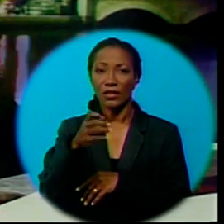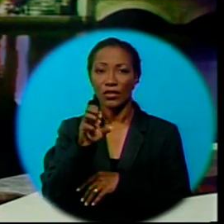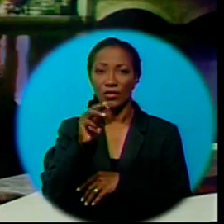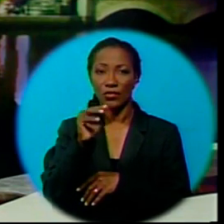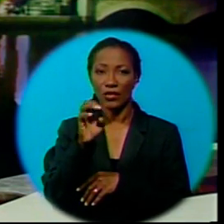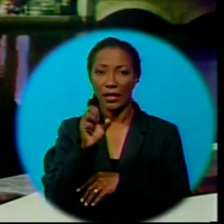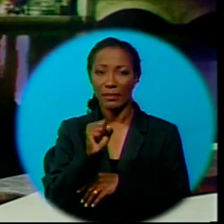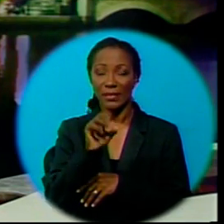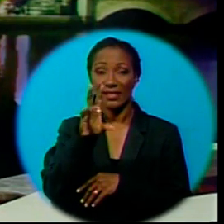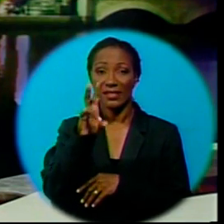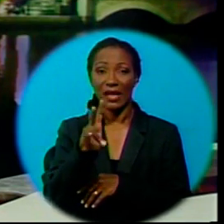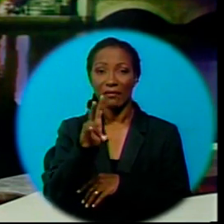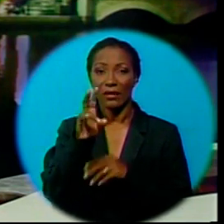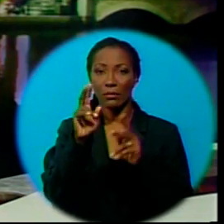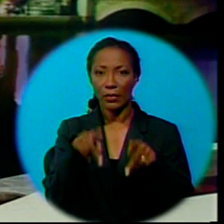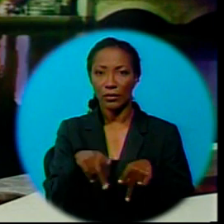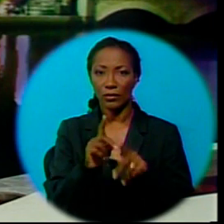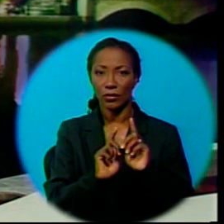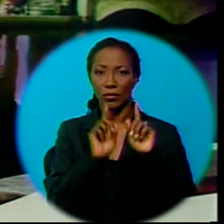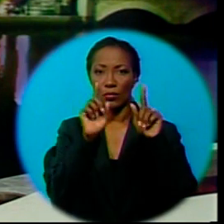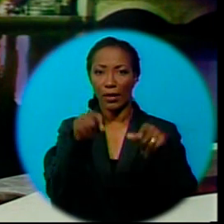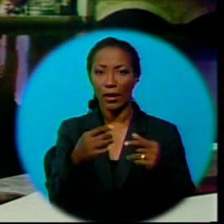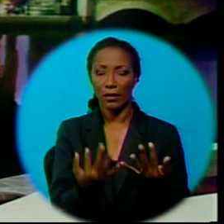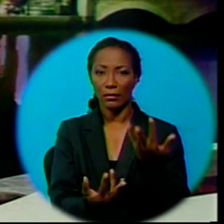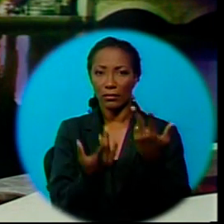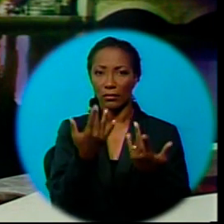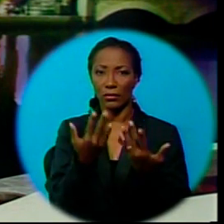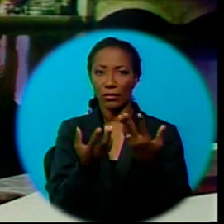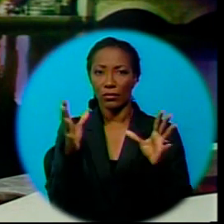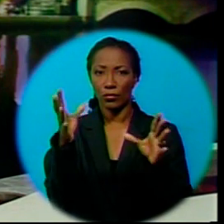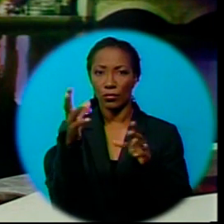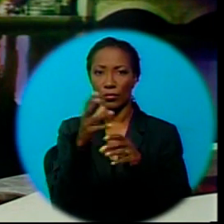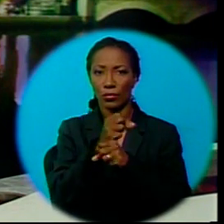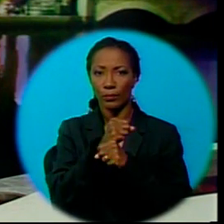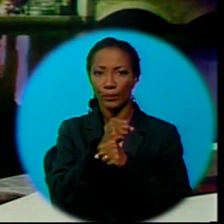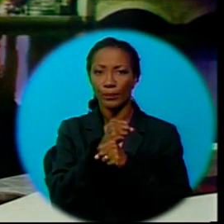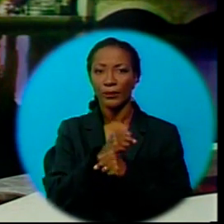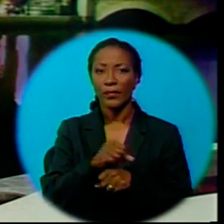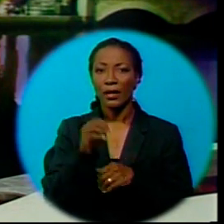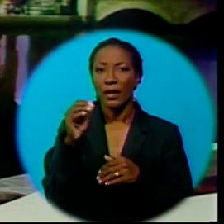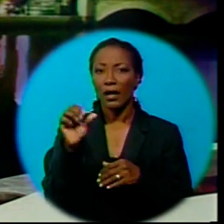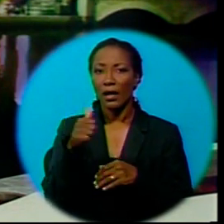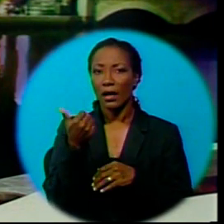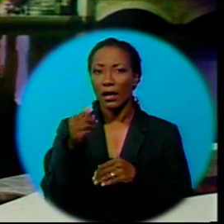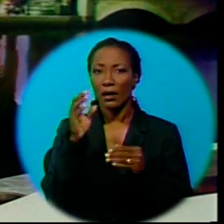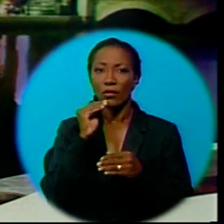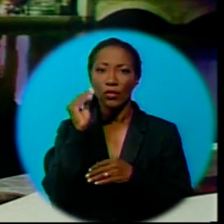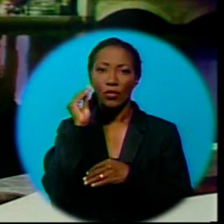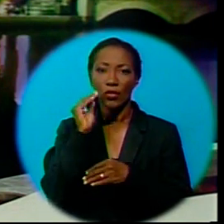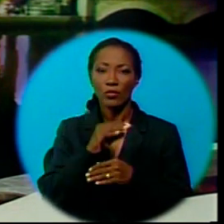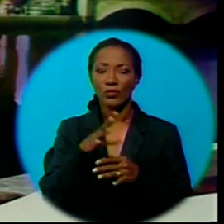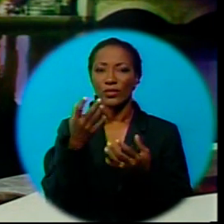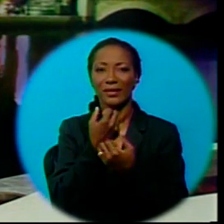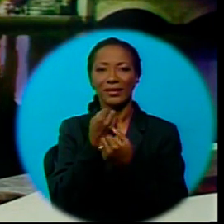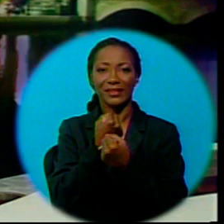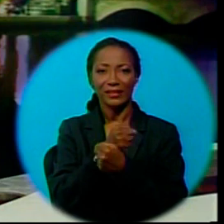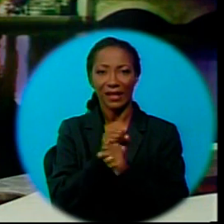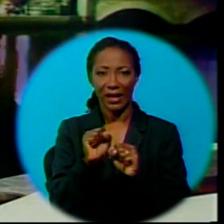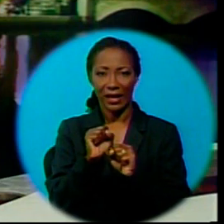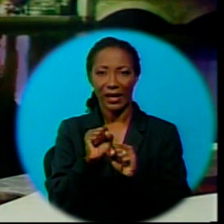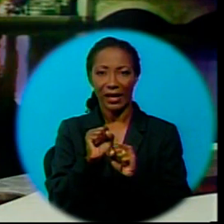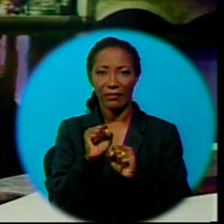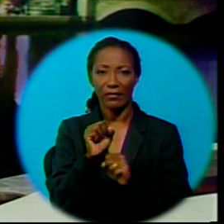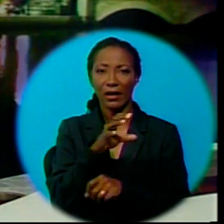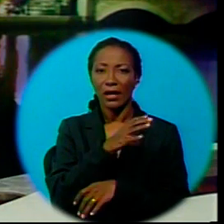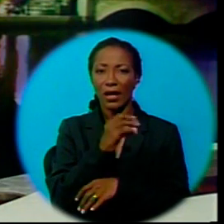command of the Acting Deputy Chief Fire Officer Lieutenant Phillips. Other nearby homes were spared as the team was able to restrict the blaze to the lone